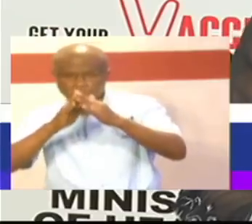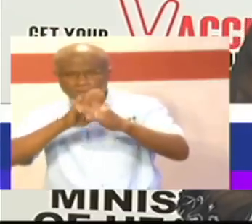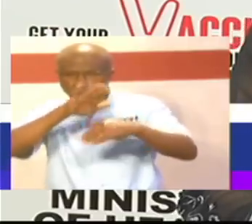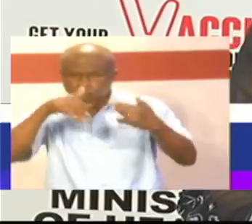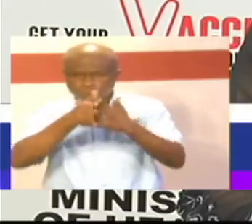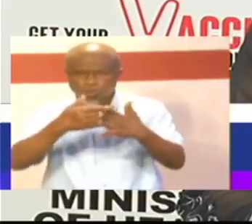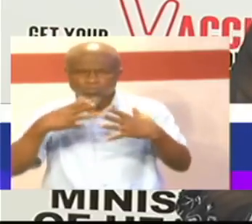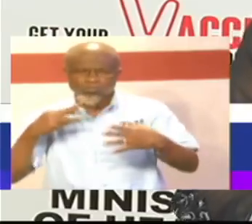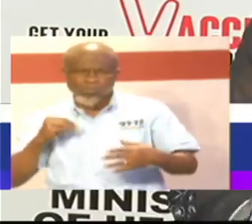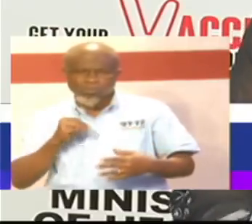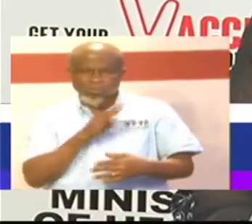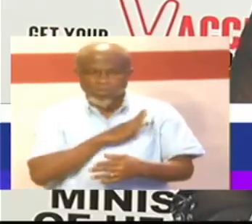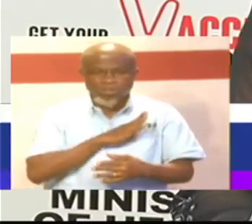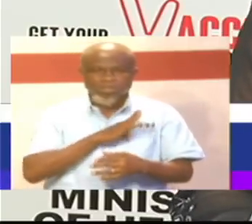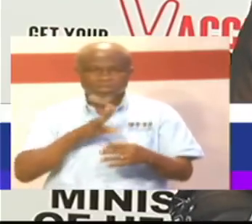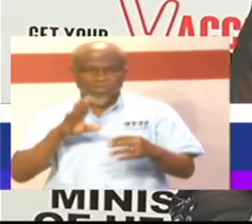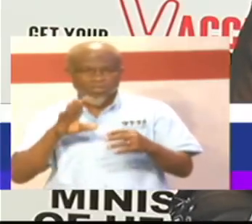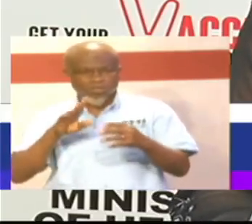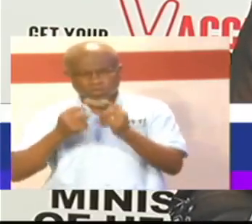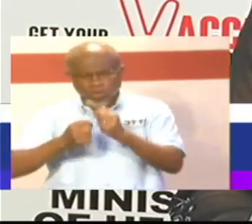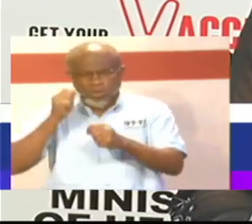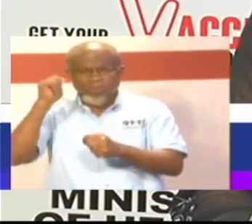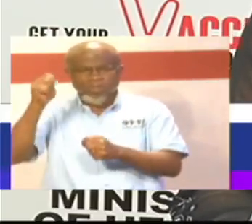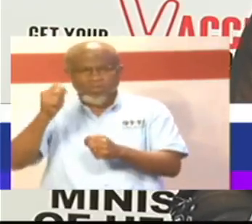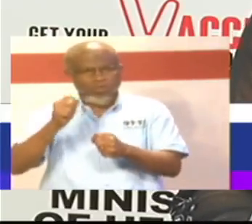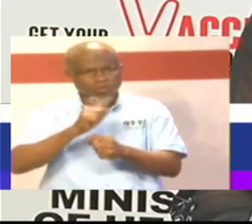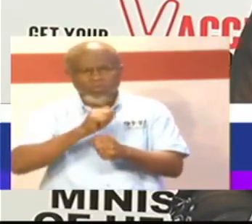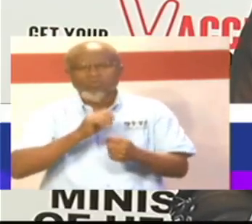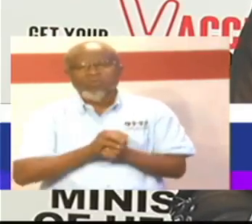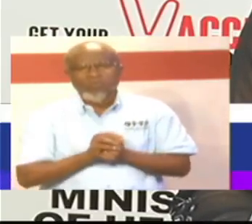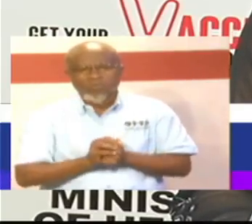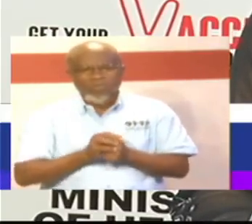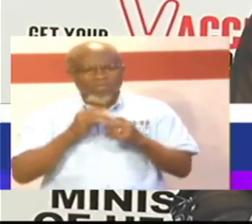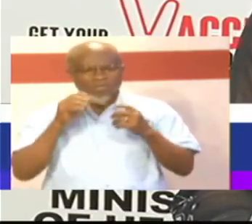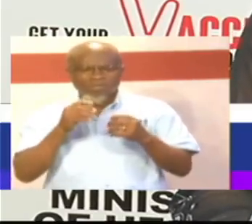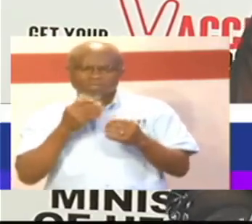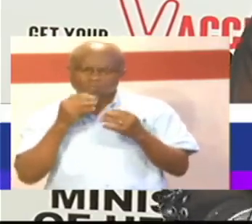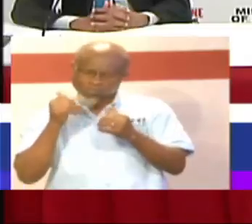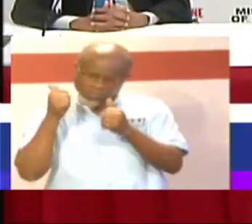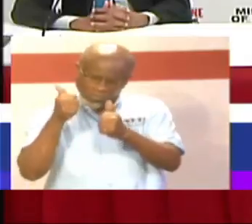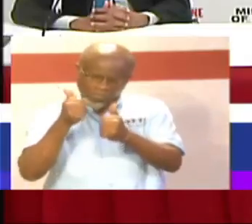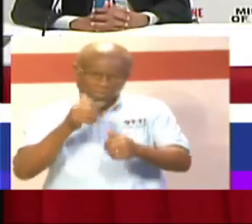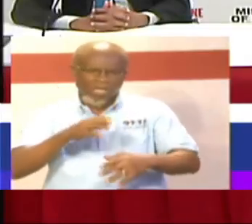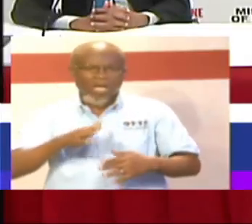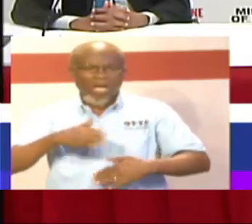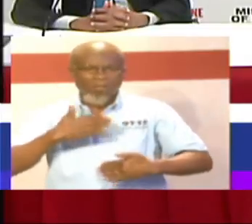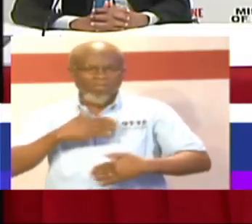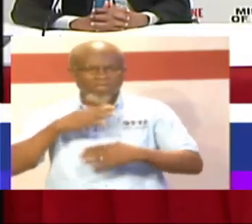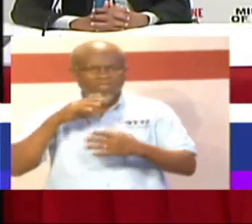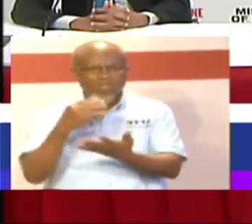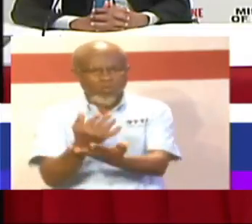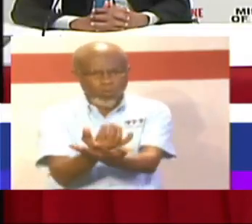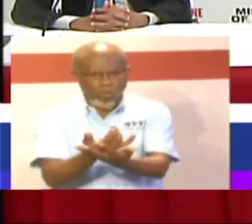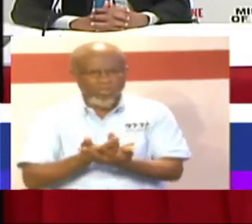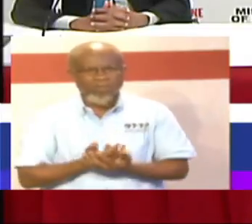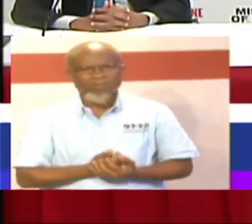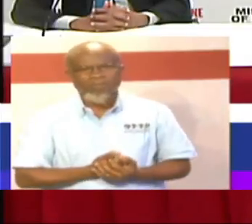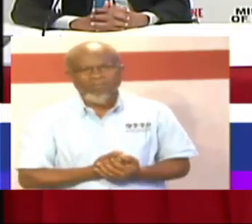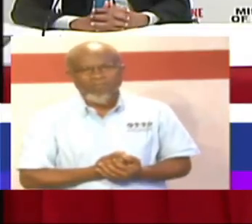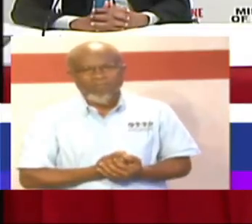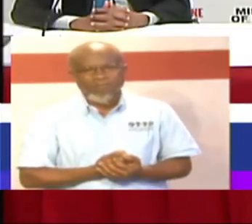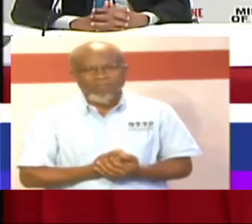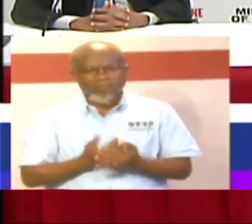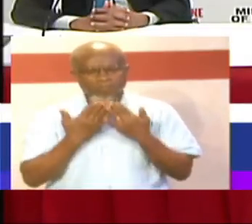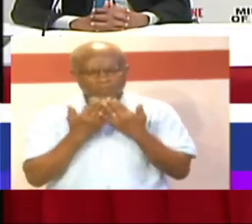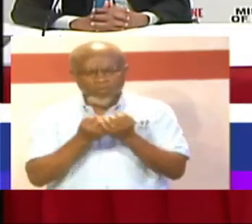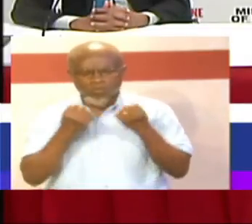population Shubh Diwali. Thank you very much yet again for joining us at our conference. Thank you very much, Dr. Richards. Well, we